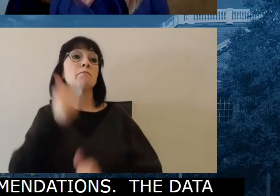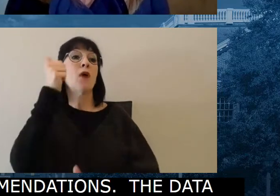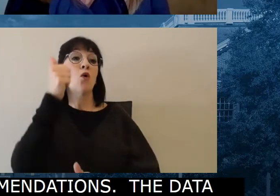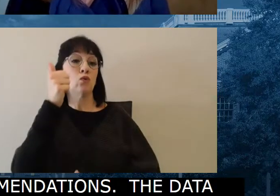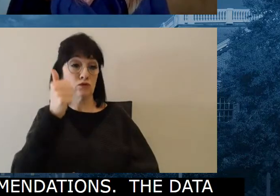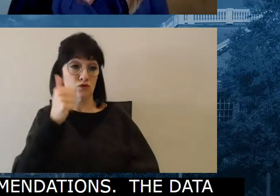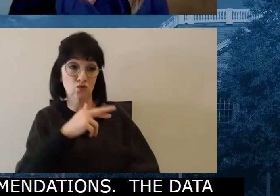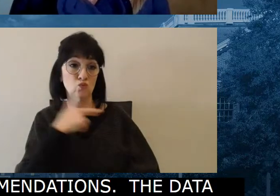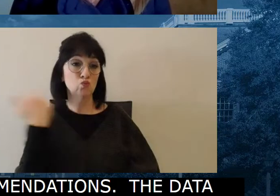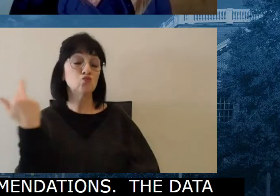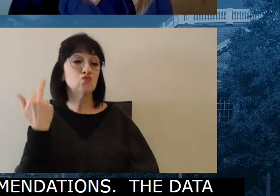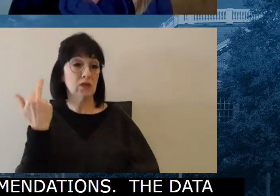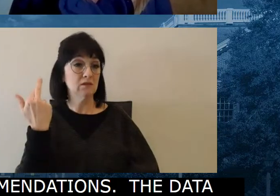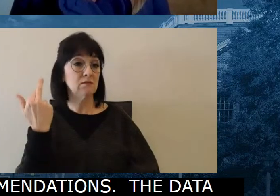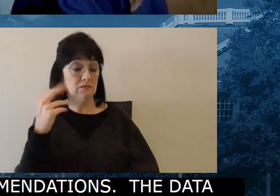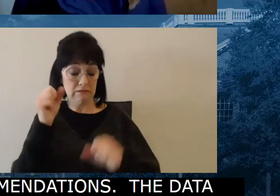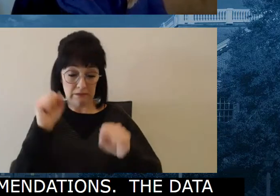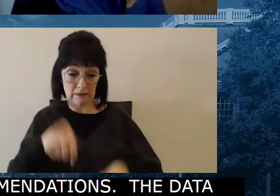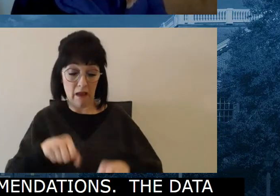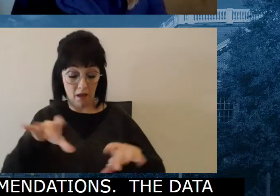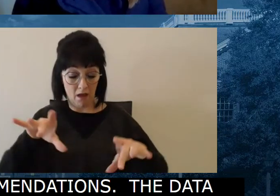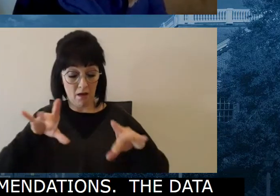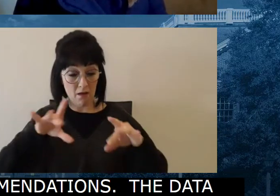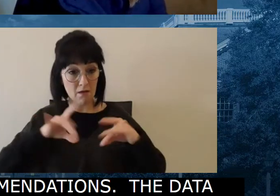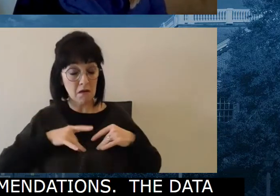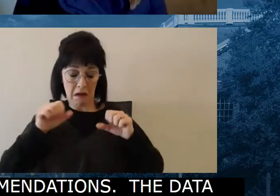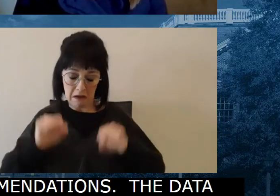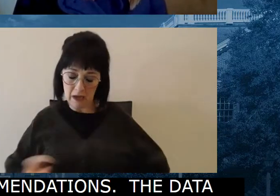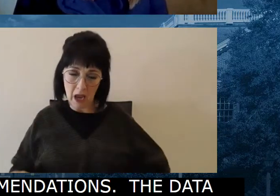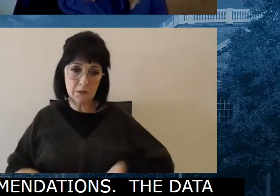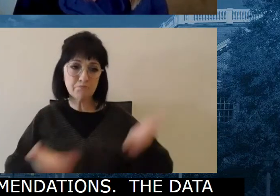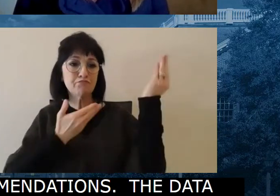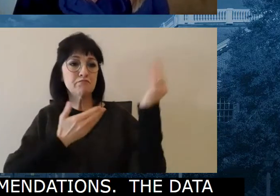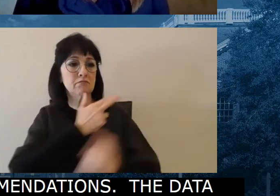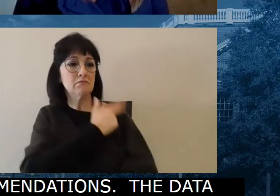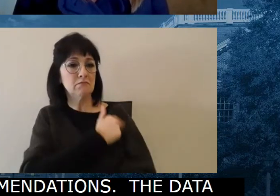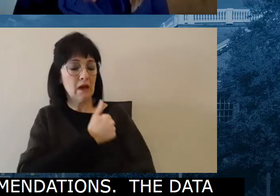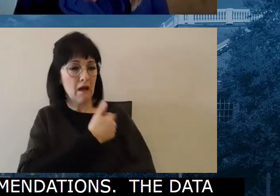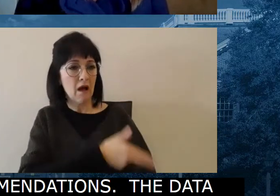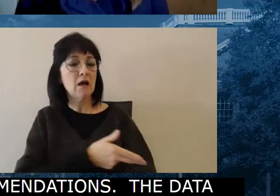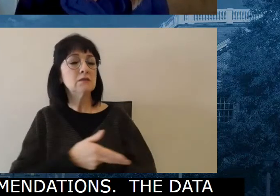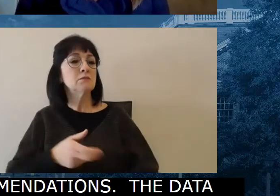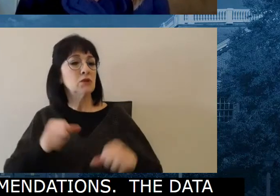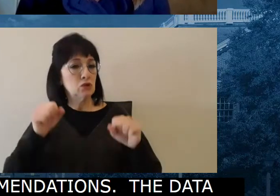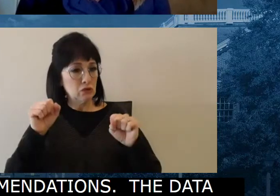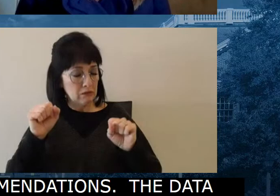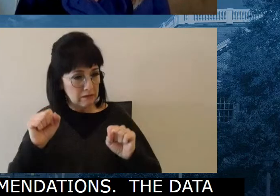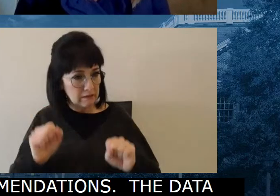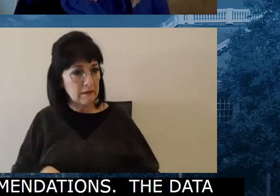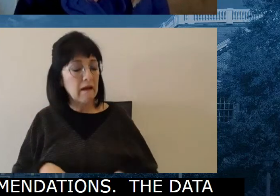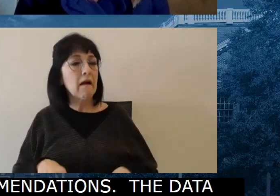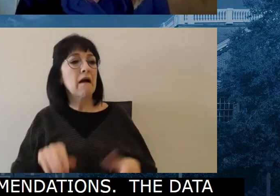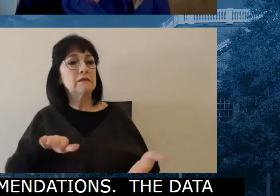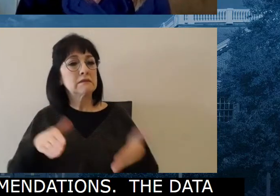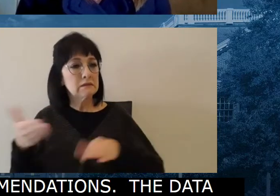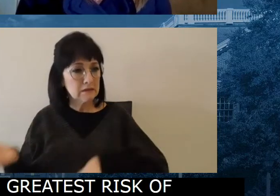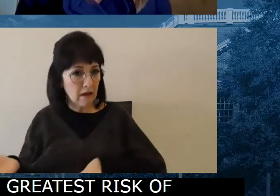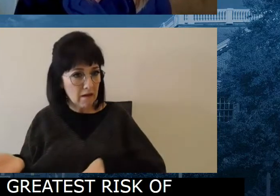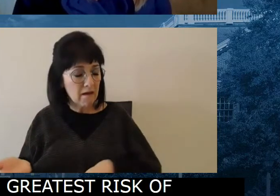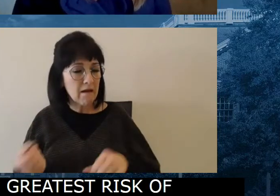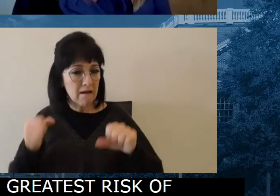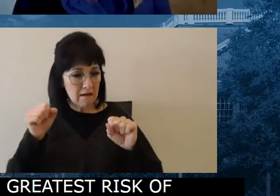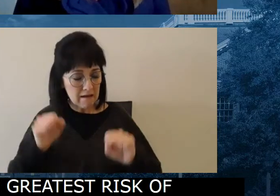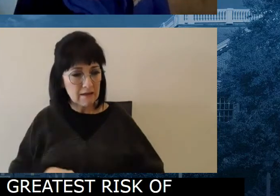with chronic conditions have a lower risk. So age is really so incredibly important as a risk